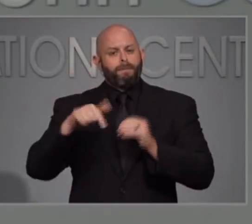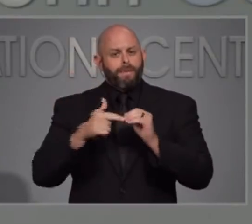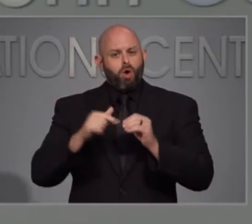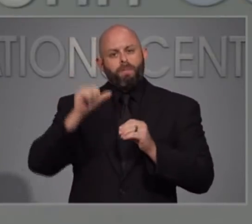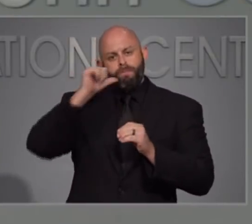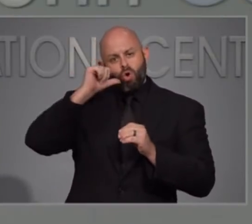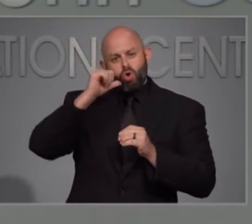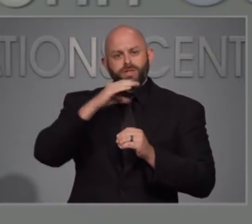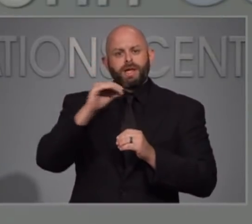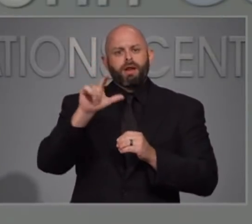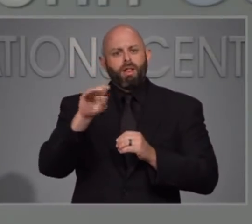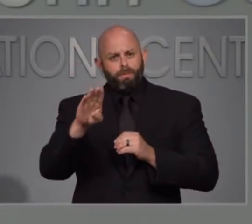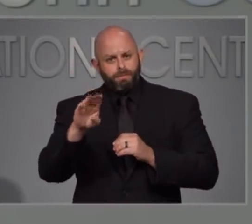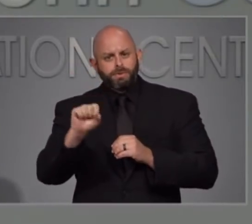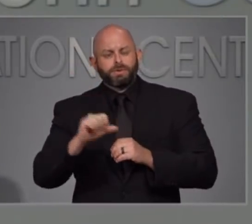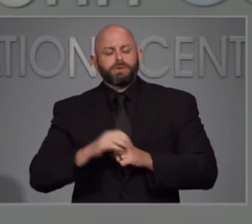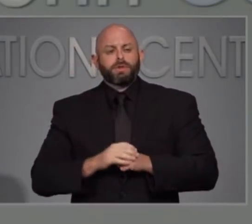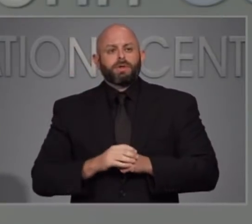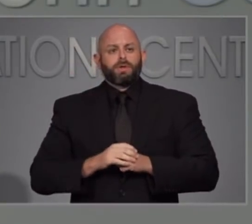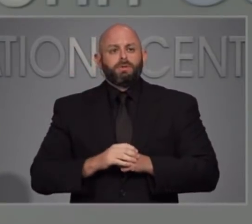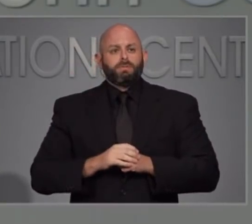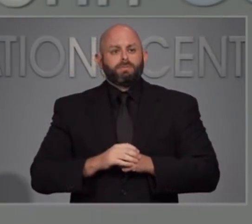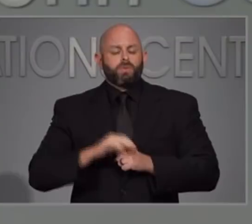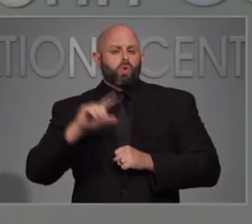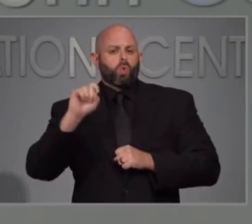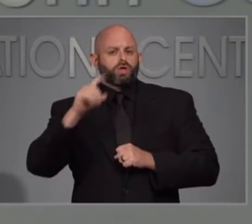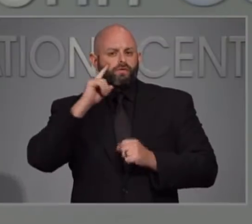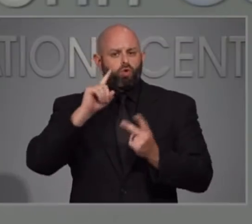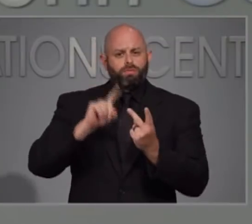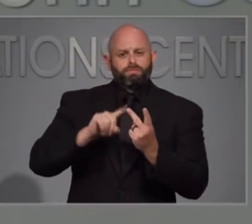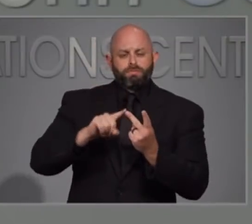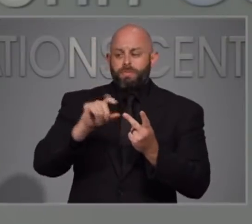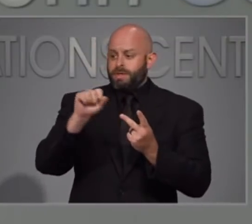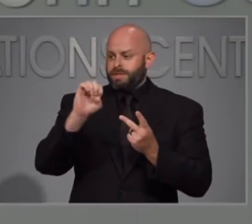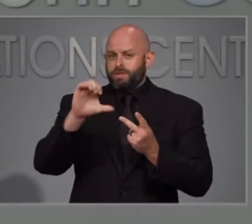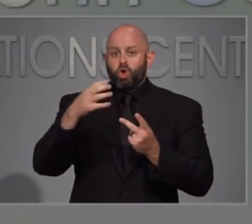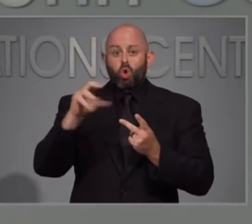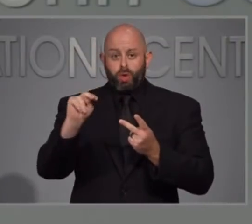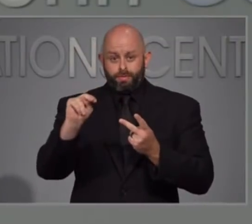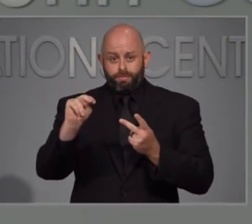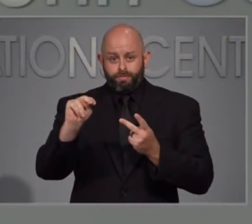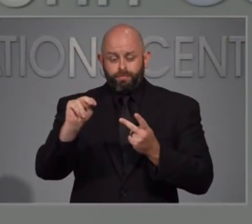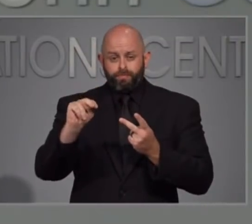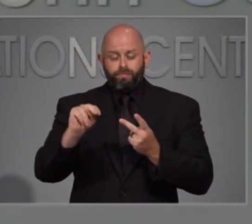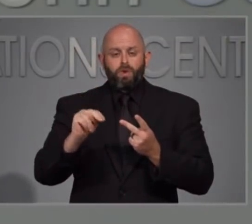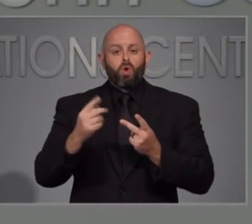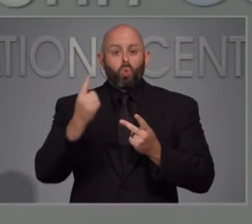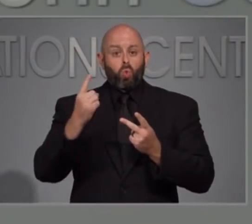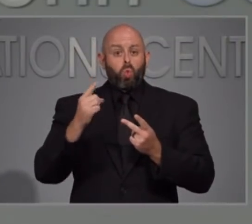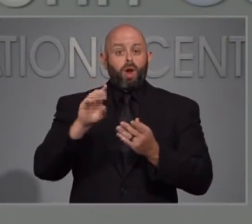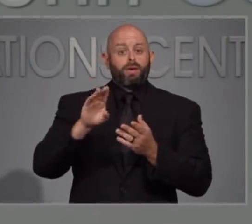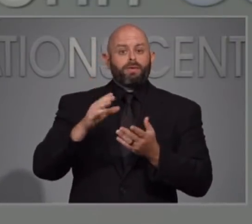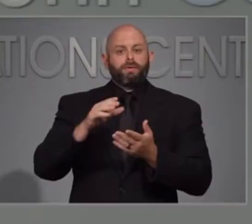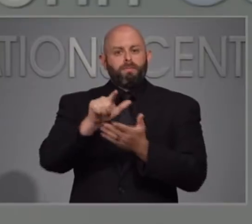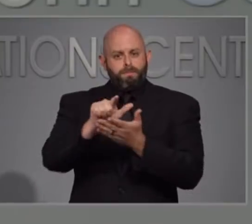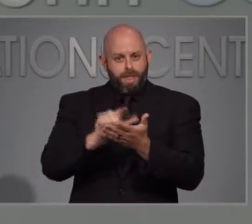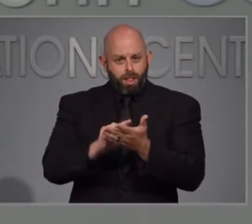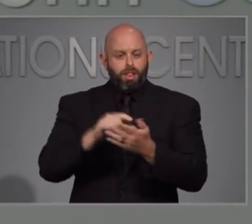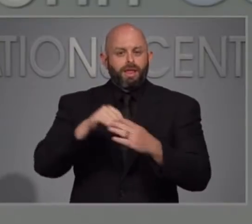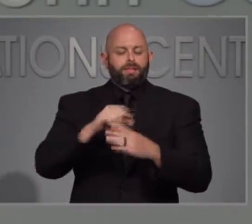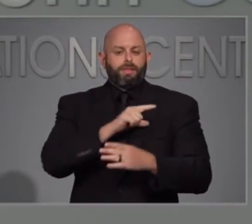clubs. And then for Secretary Cohen, one of the bills that advanced today is the Medicaid transformation bill, and it looks like it